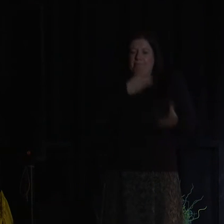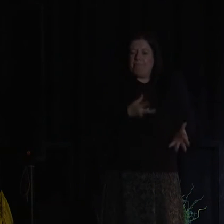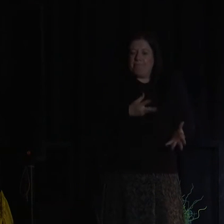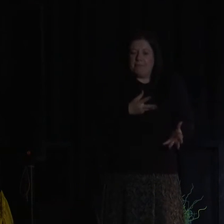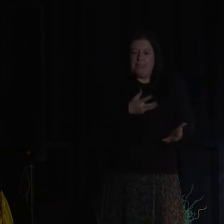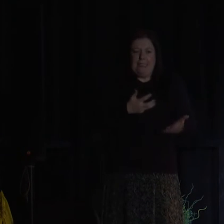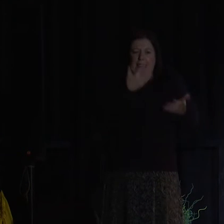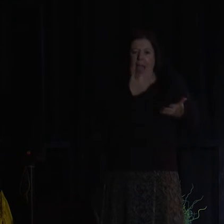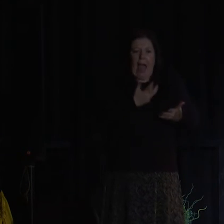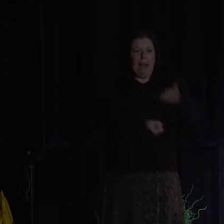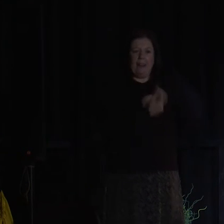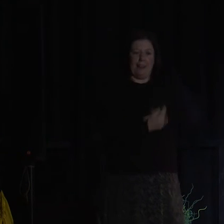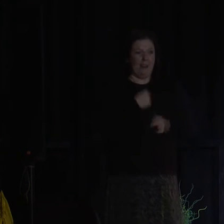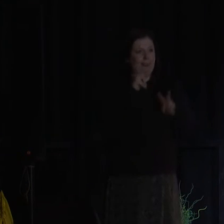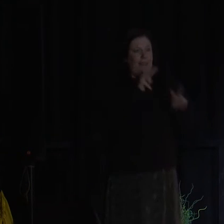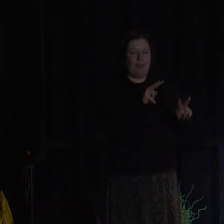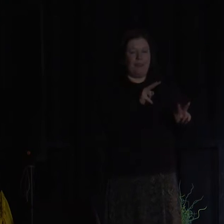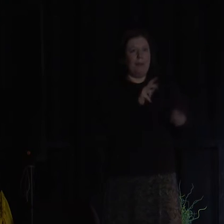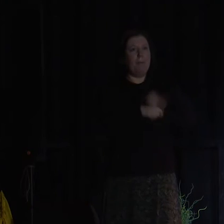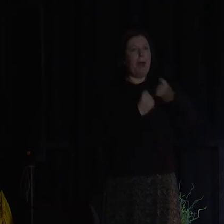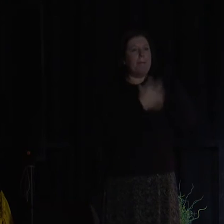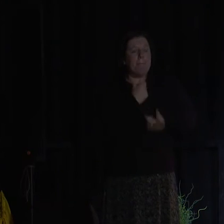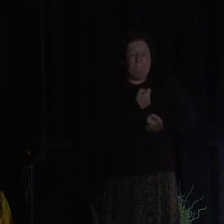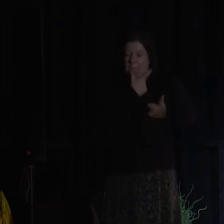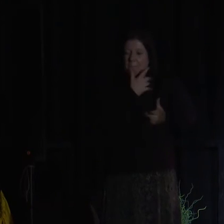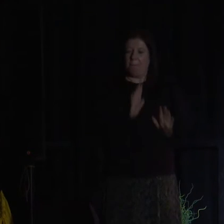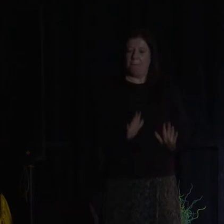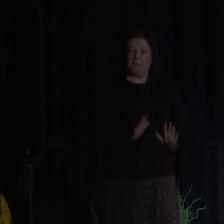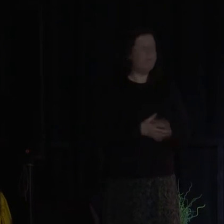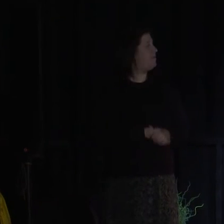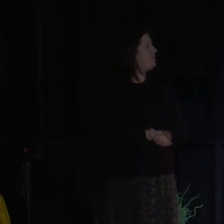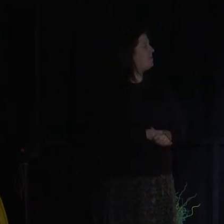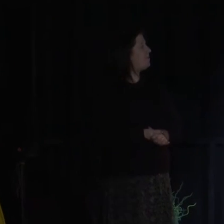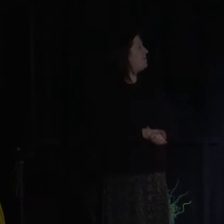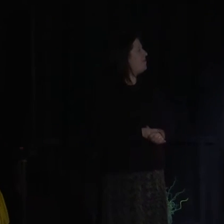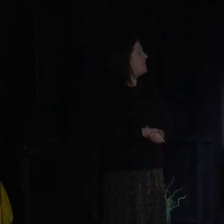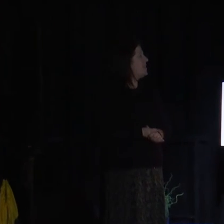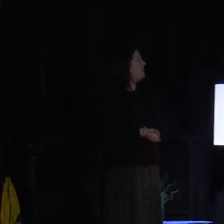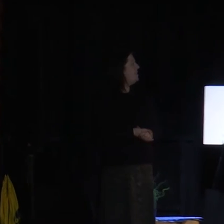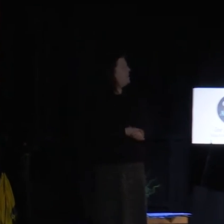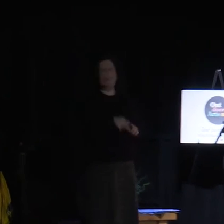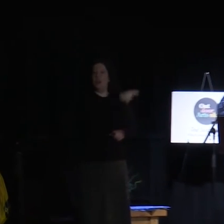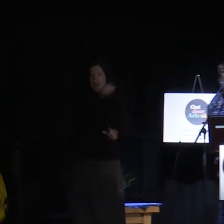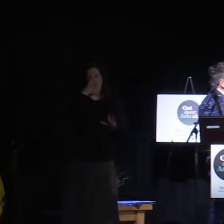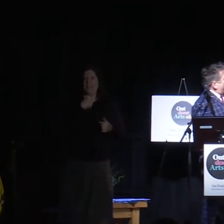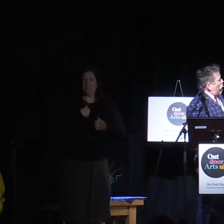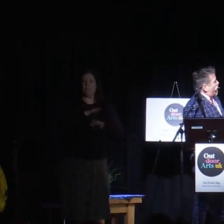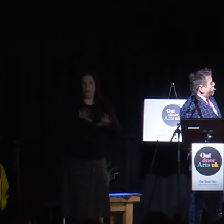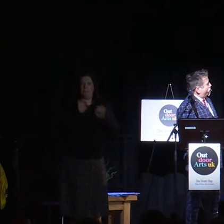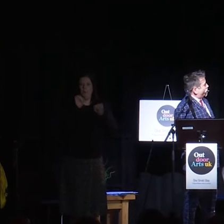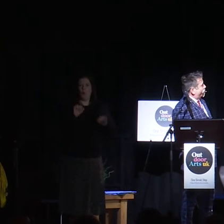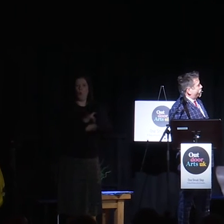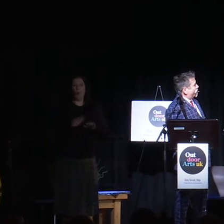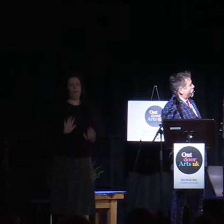year that brought me joy. So here we go. Let's do this. Don't hate me. Okay, number